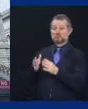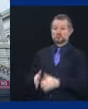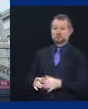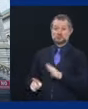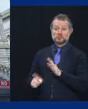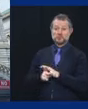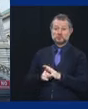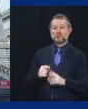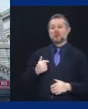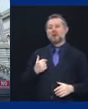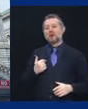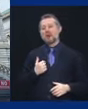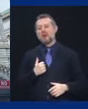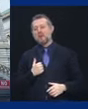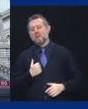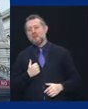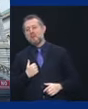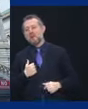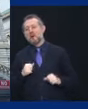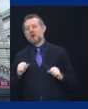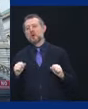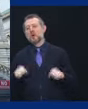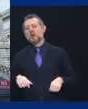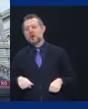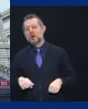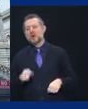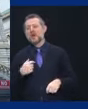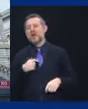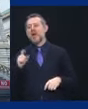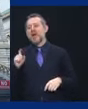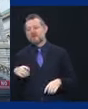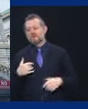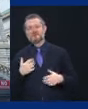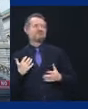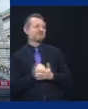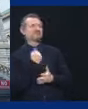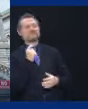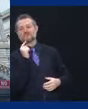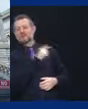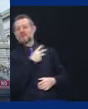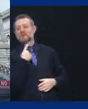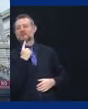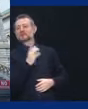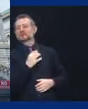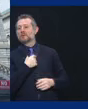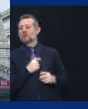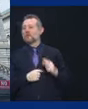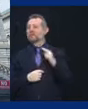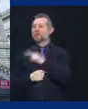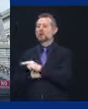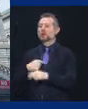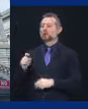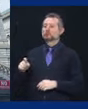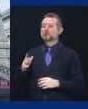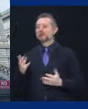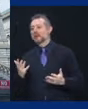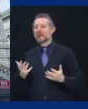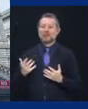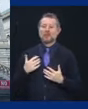the inaugural in retrospect. I have full capacity in my team, and I